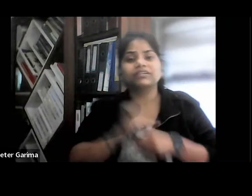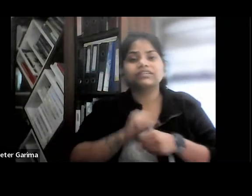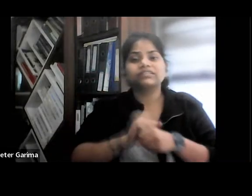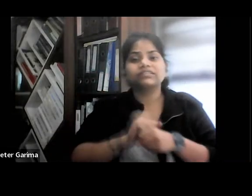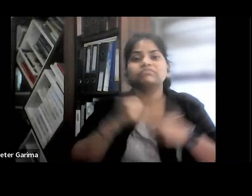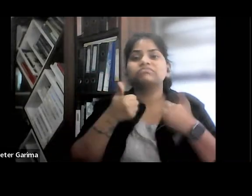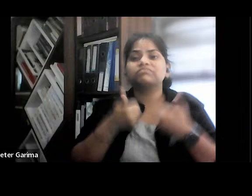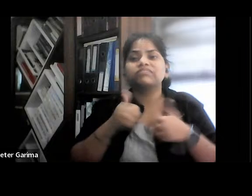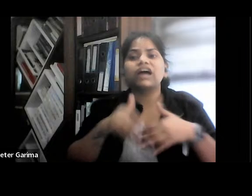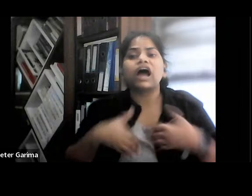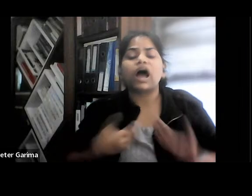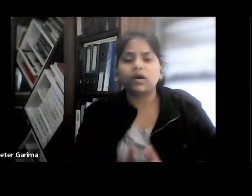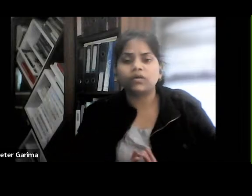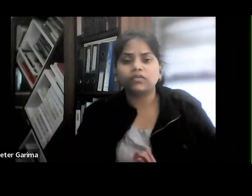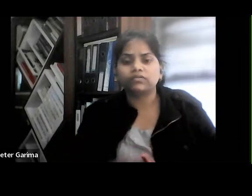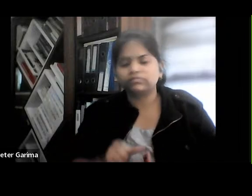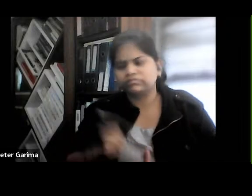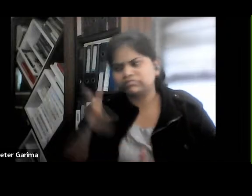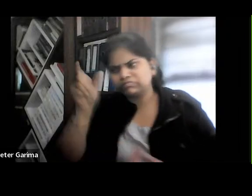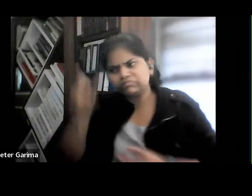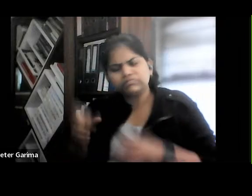Everybody close to him seems